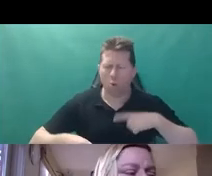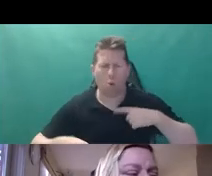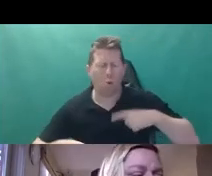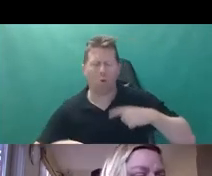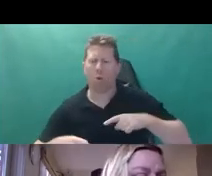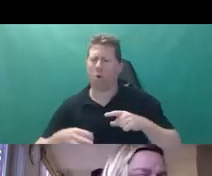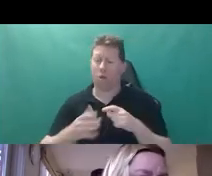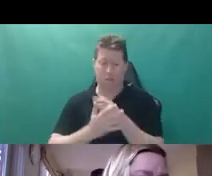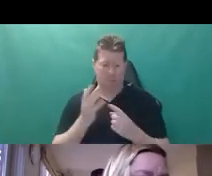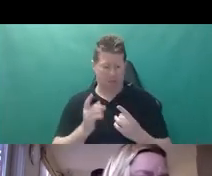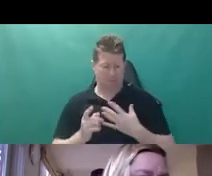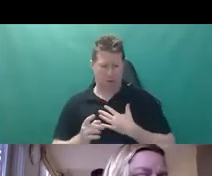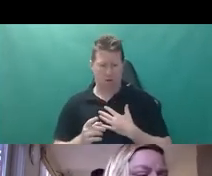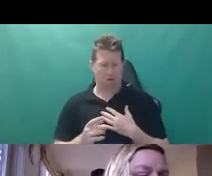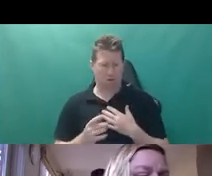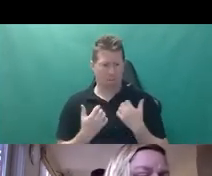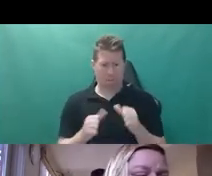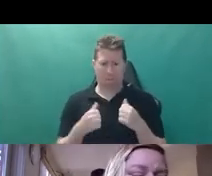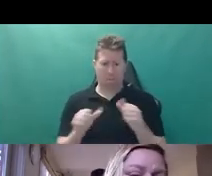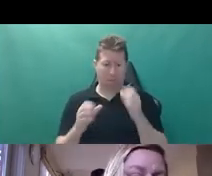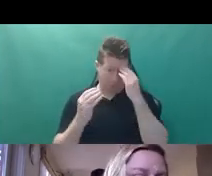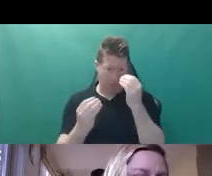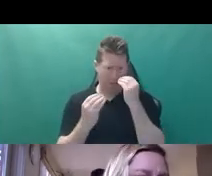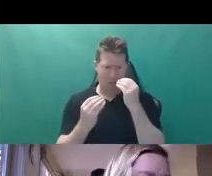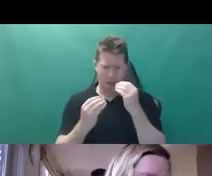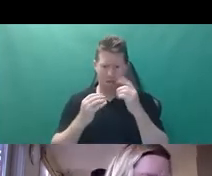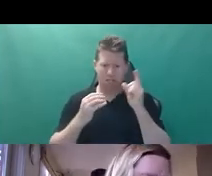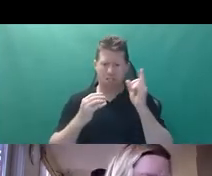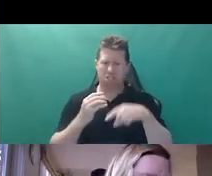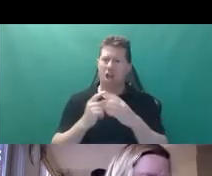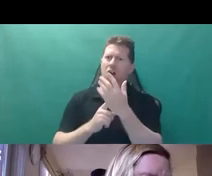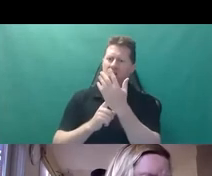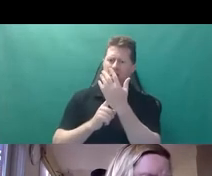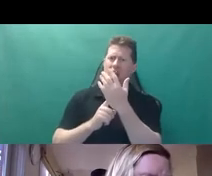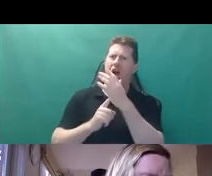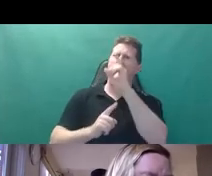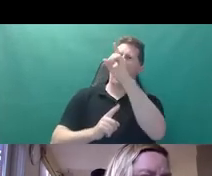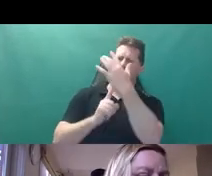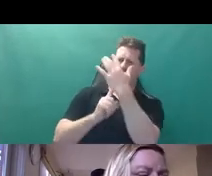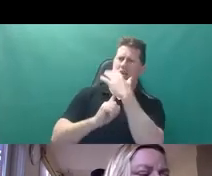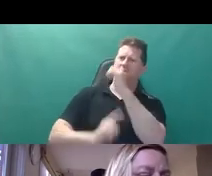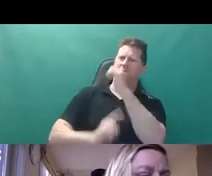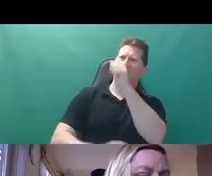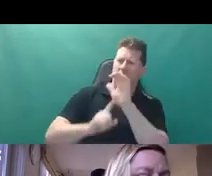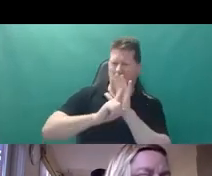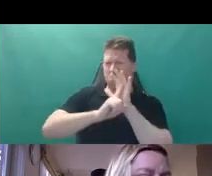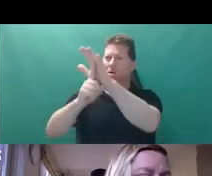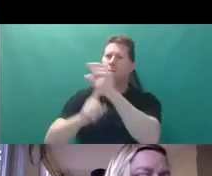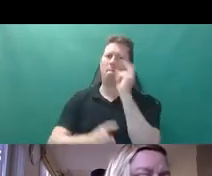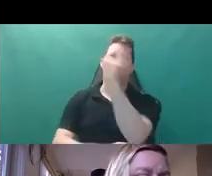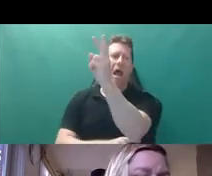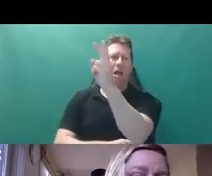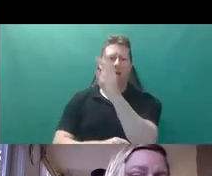managed to forge an education, started to question the impression that they were receiving from the medical profession and questioned why the